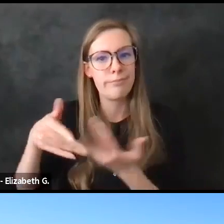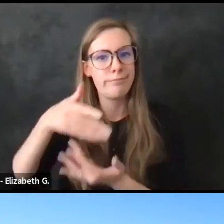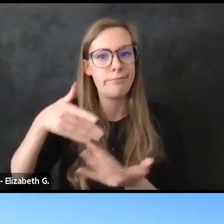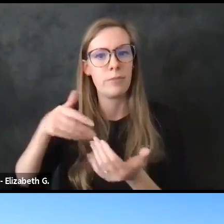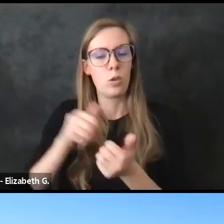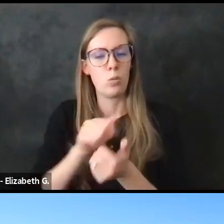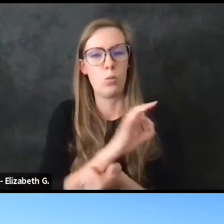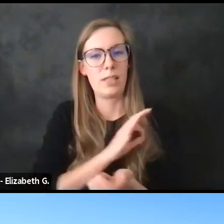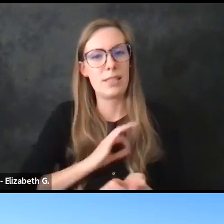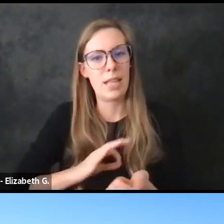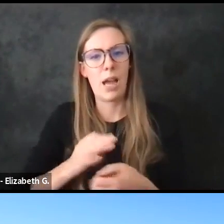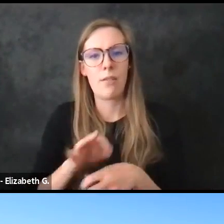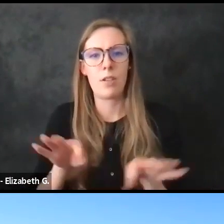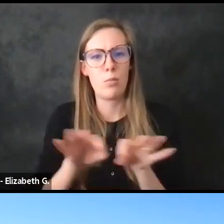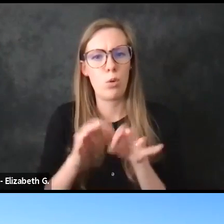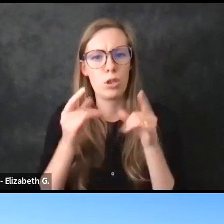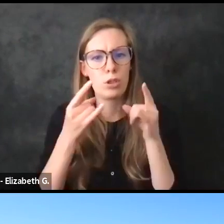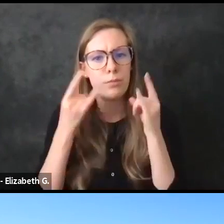present.